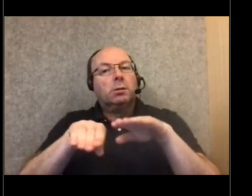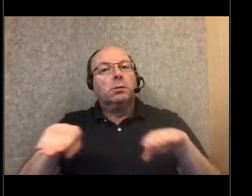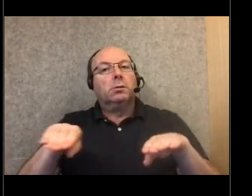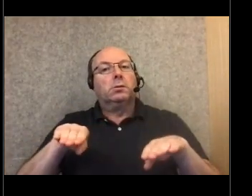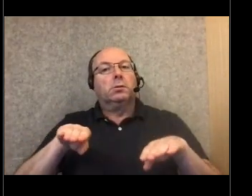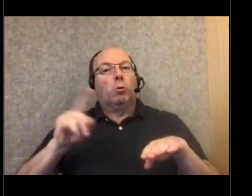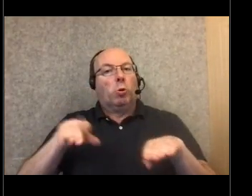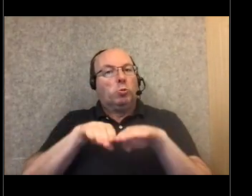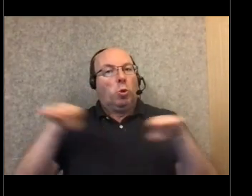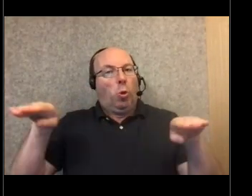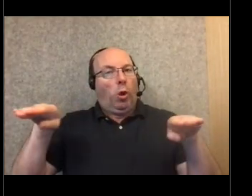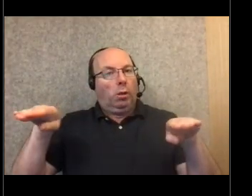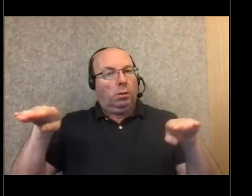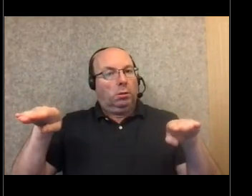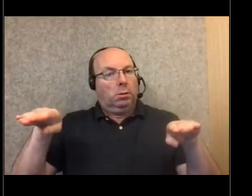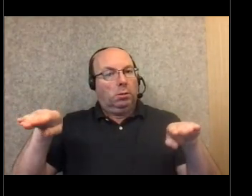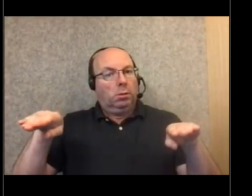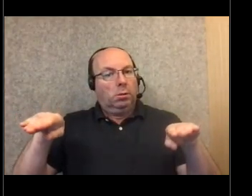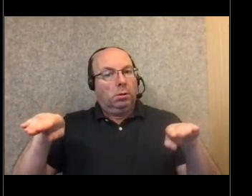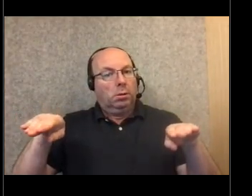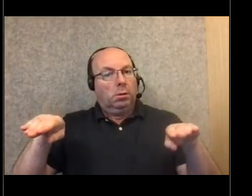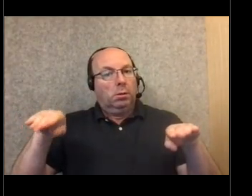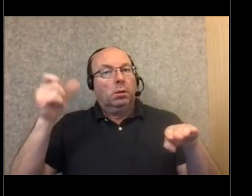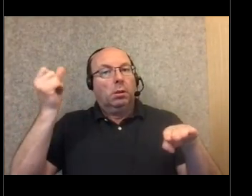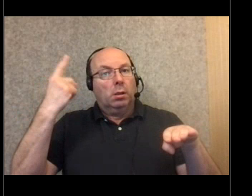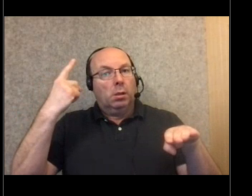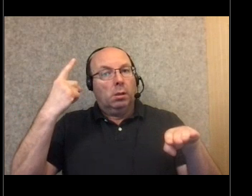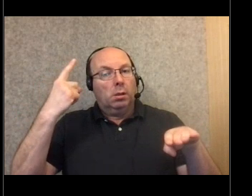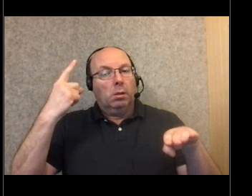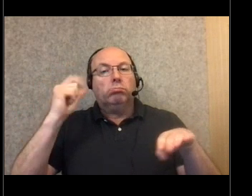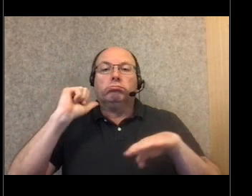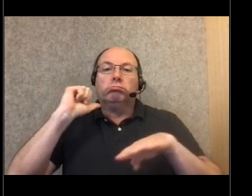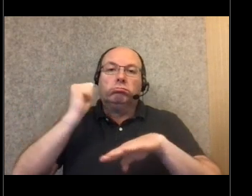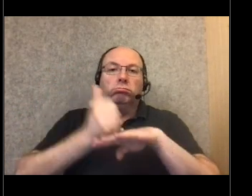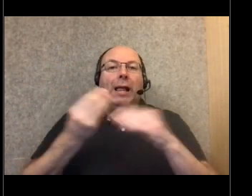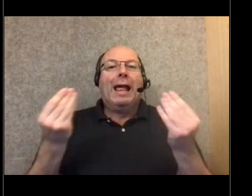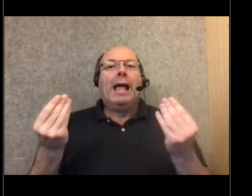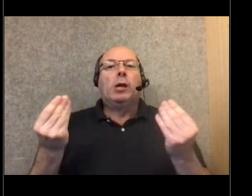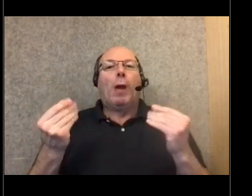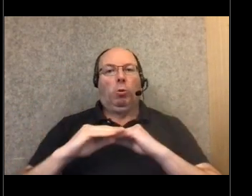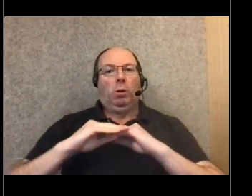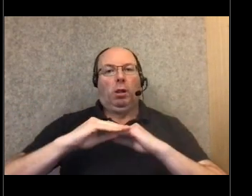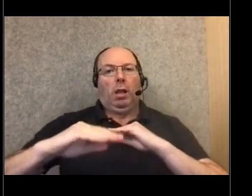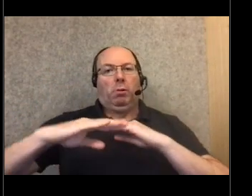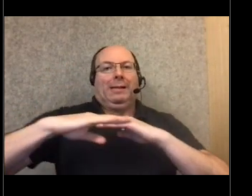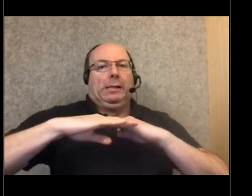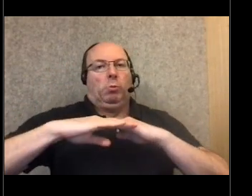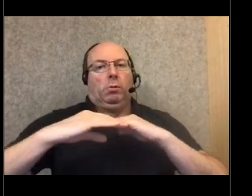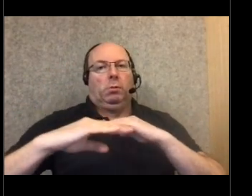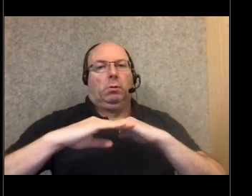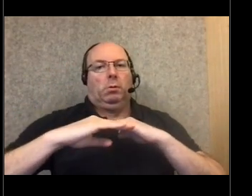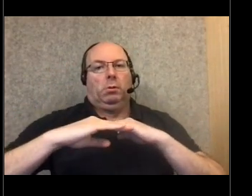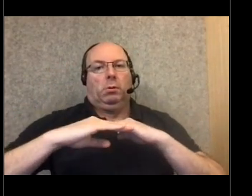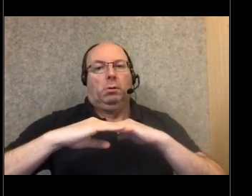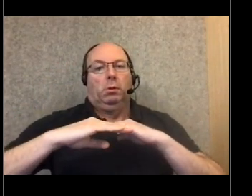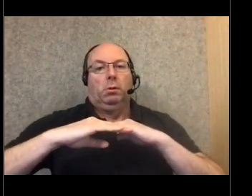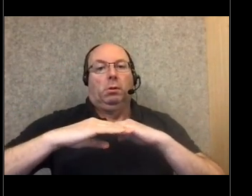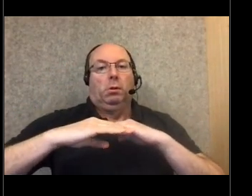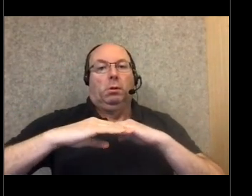of buildings at or close to ground levels to eliminate or